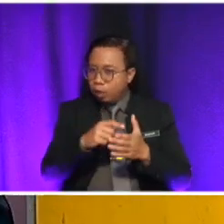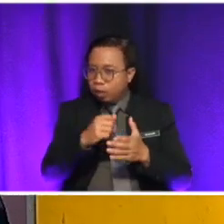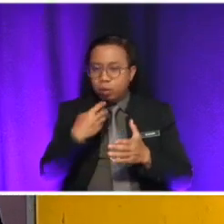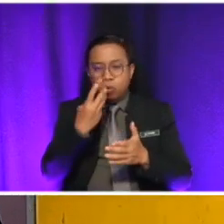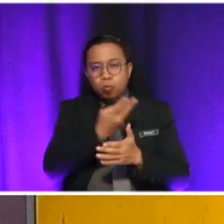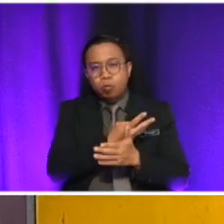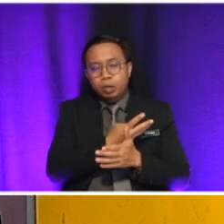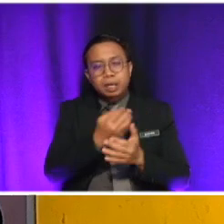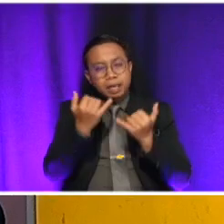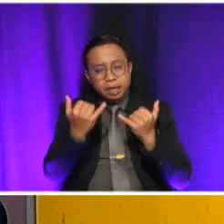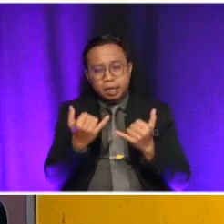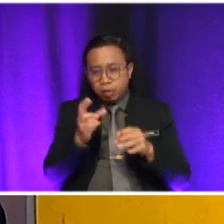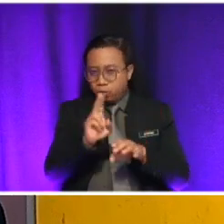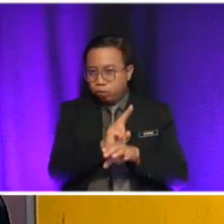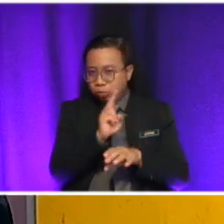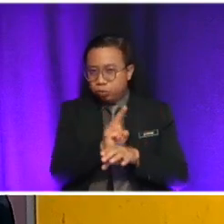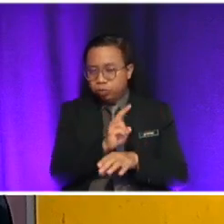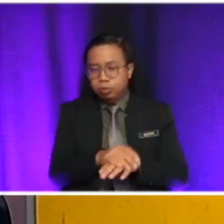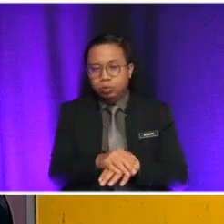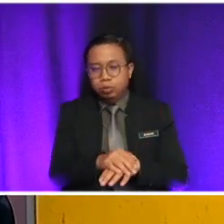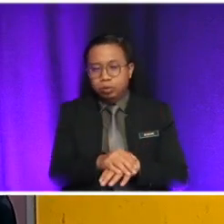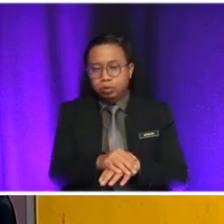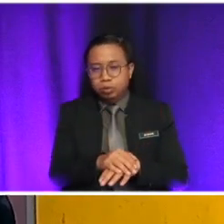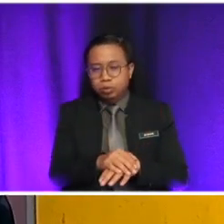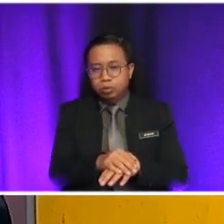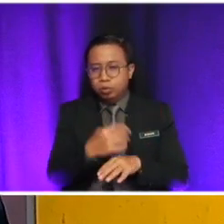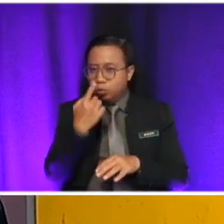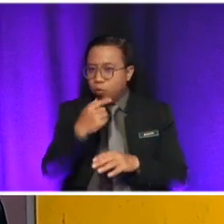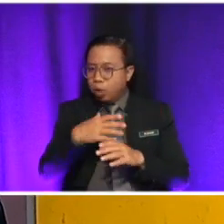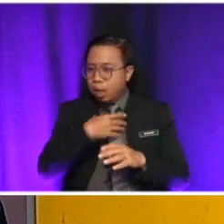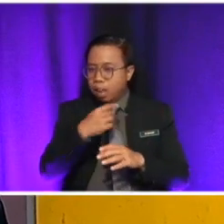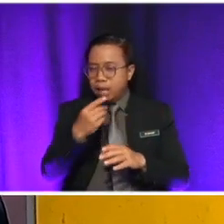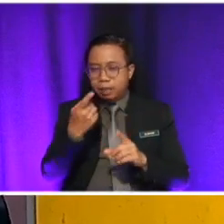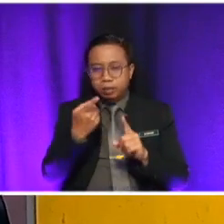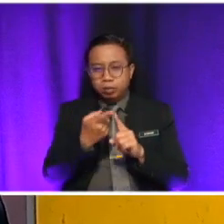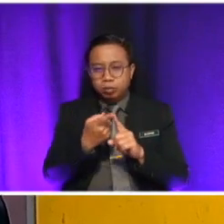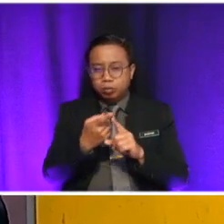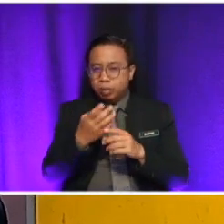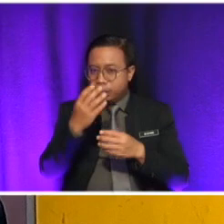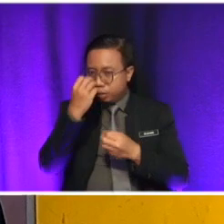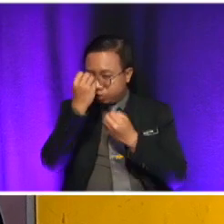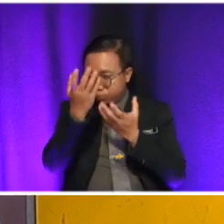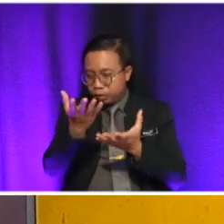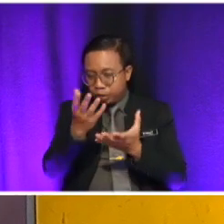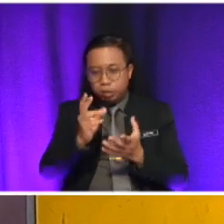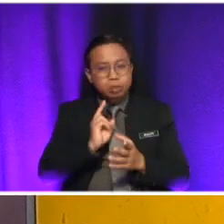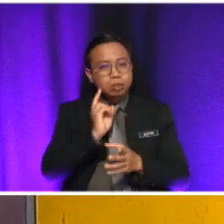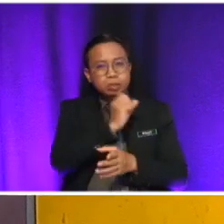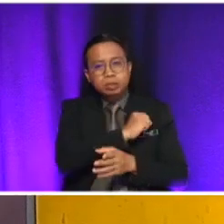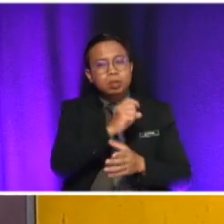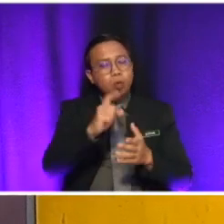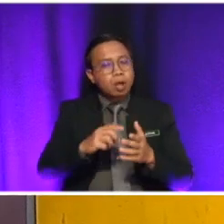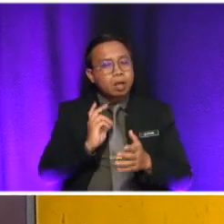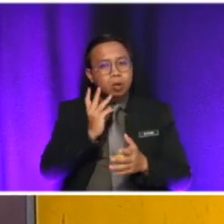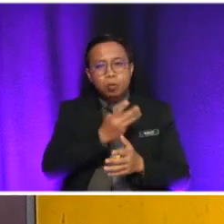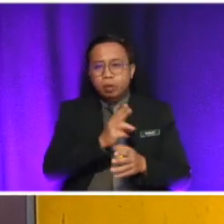we now use instead of them? Now, who would like to explain to us what are we using instead of these